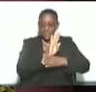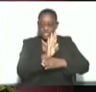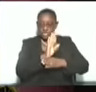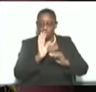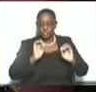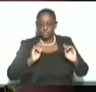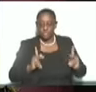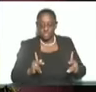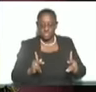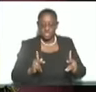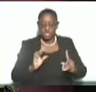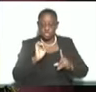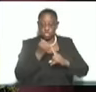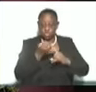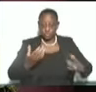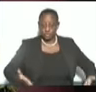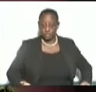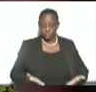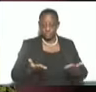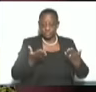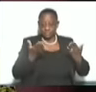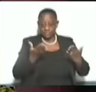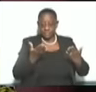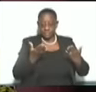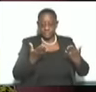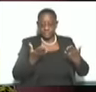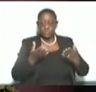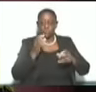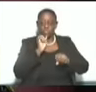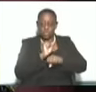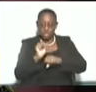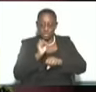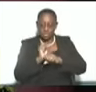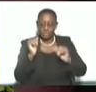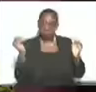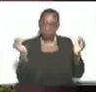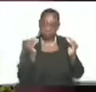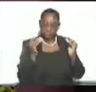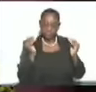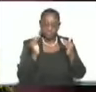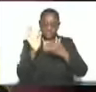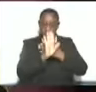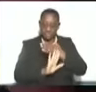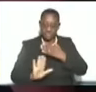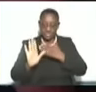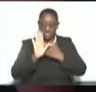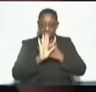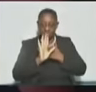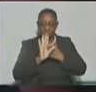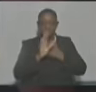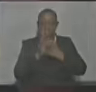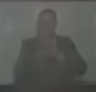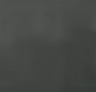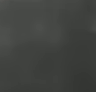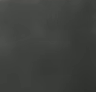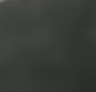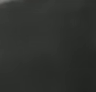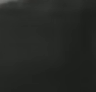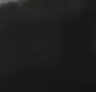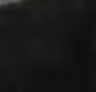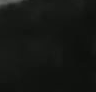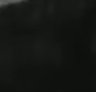opportunities, social upliftment, alongside a stable and well-protected democracy.